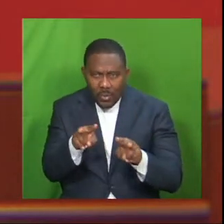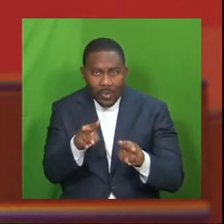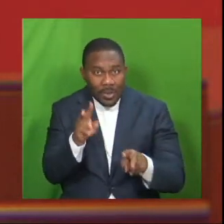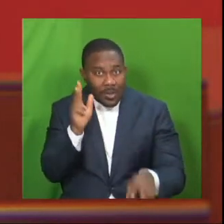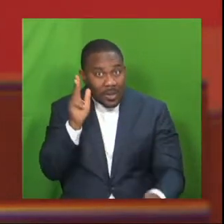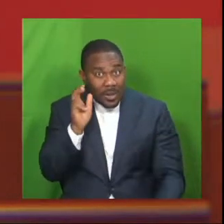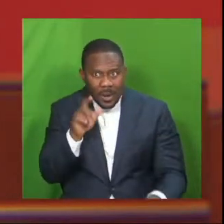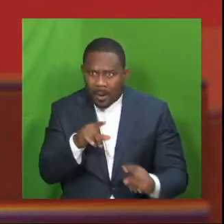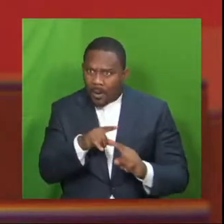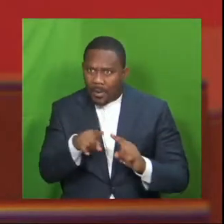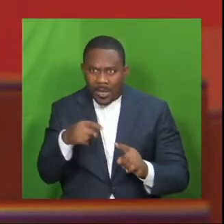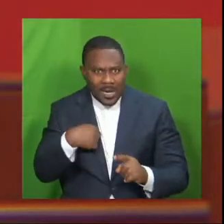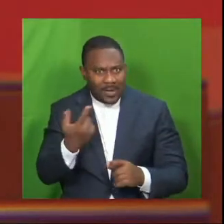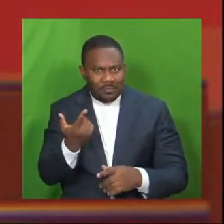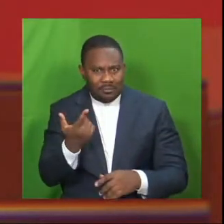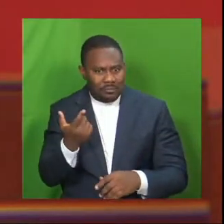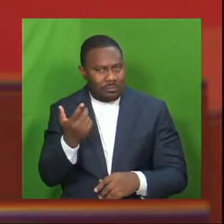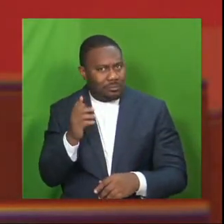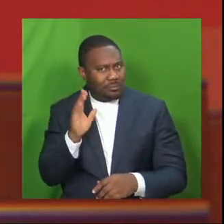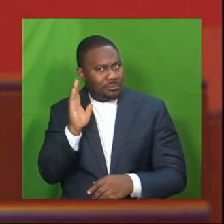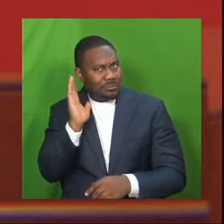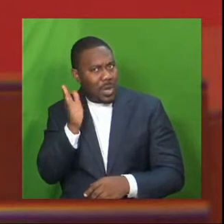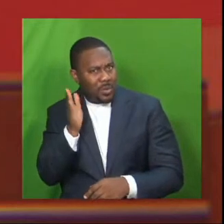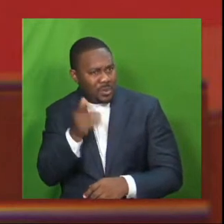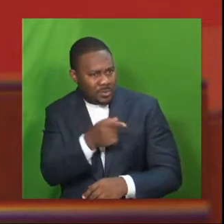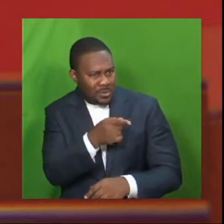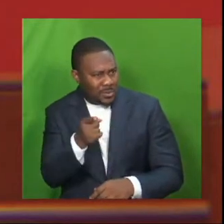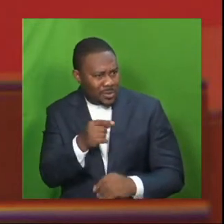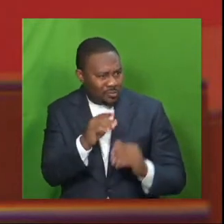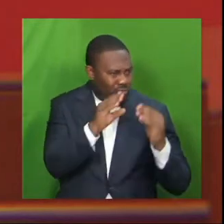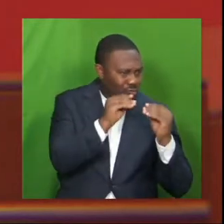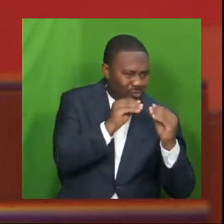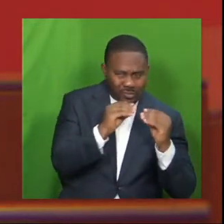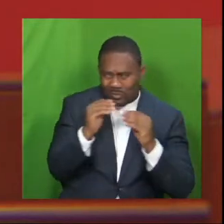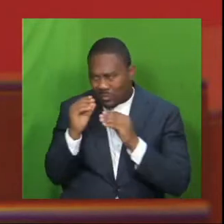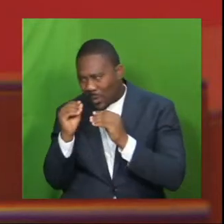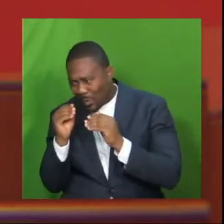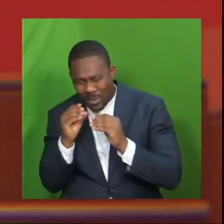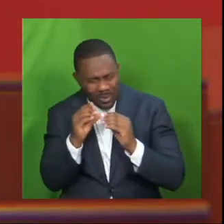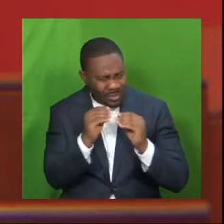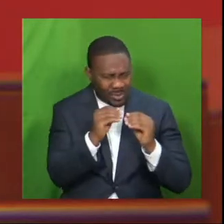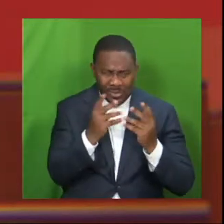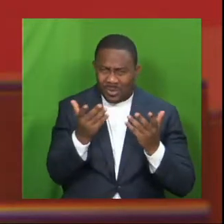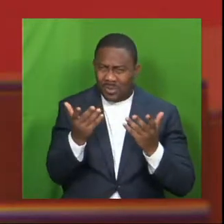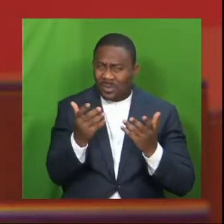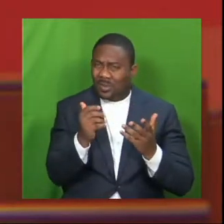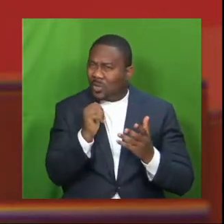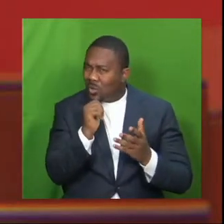When I'm addressing you, you are in conversation. You don't listen.